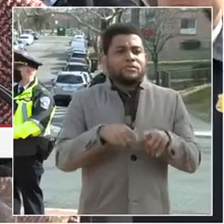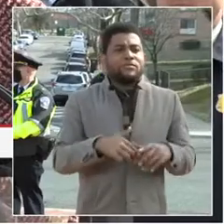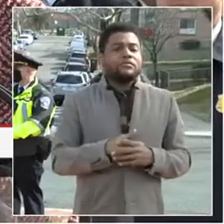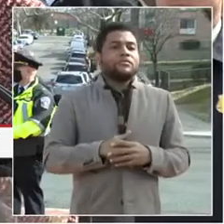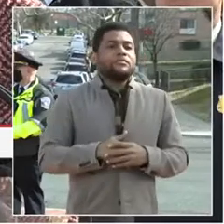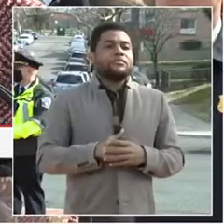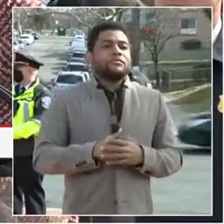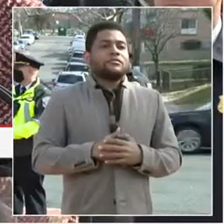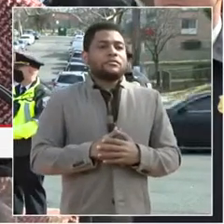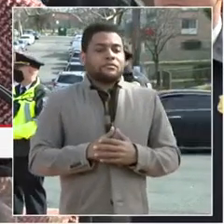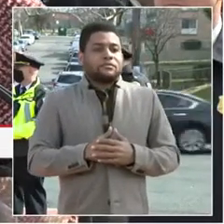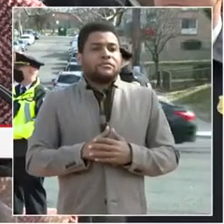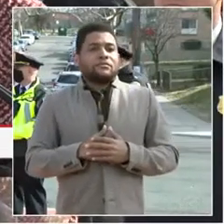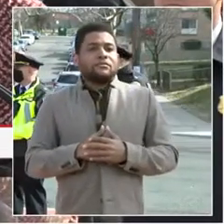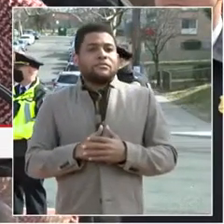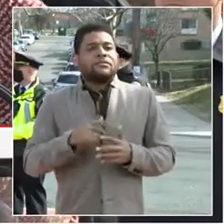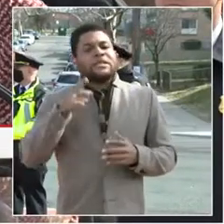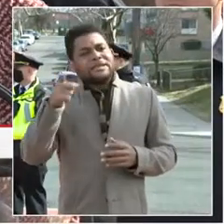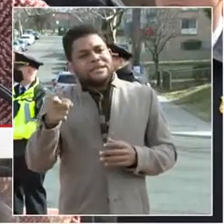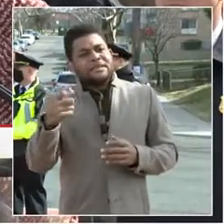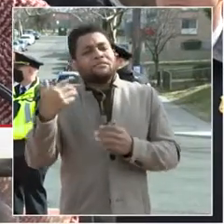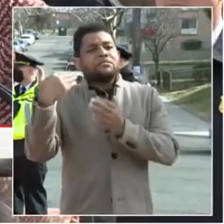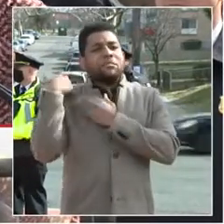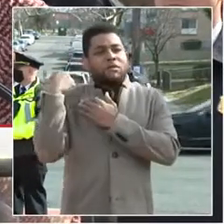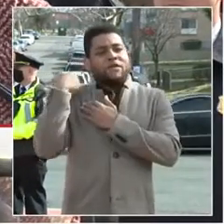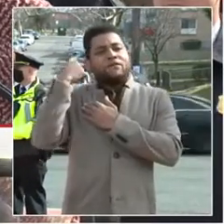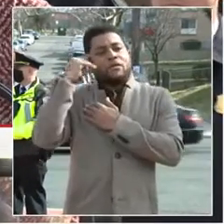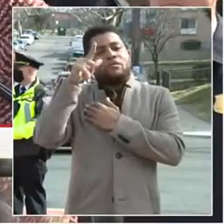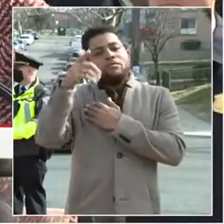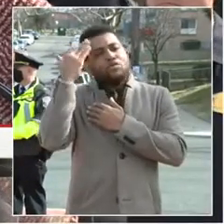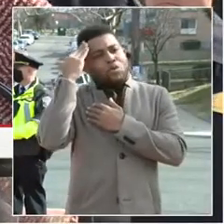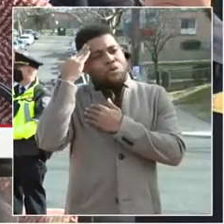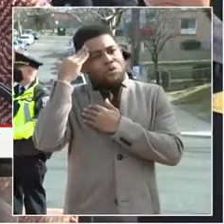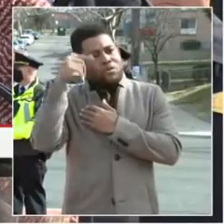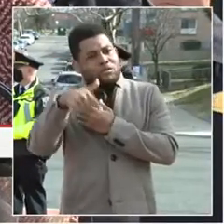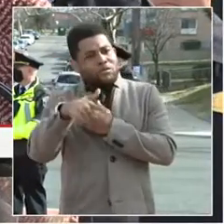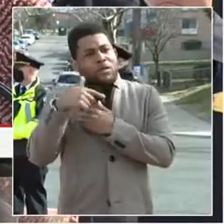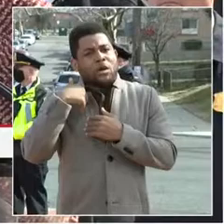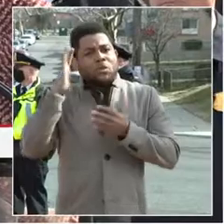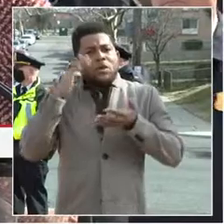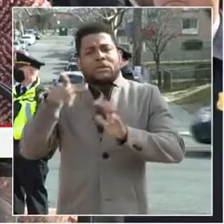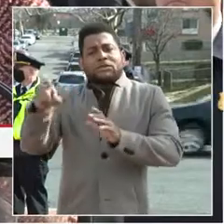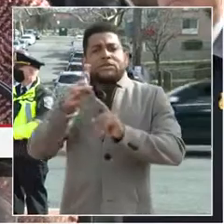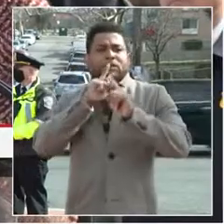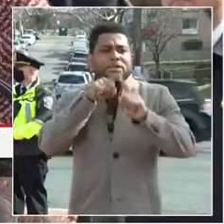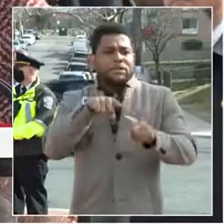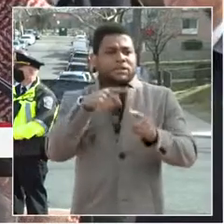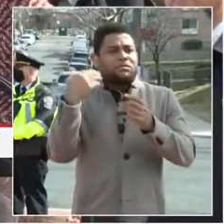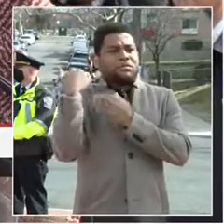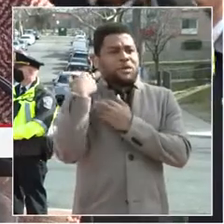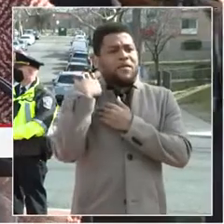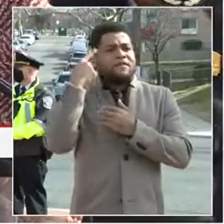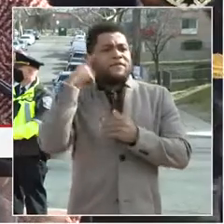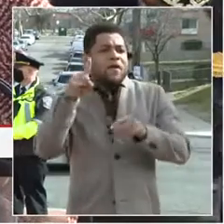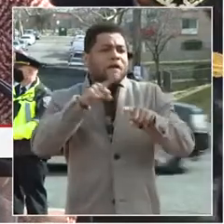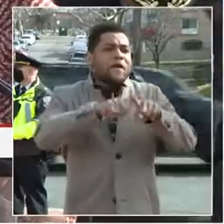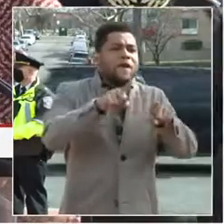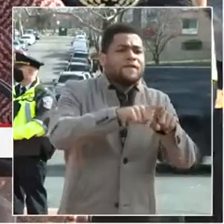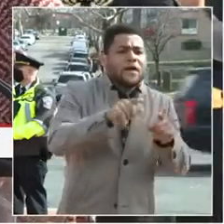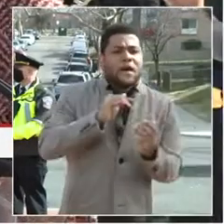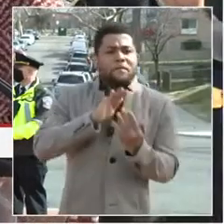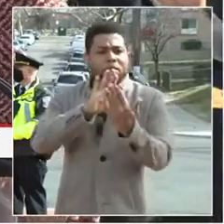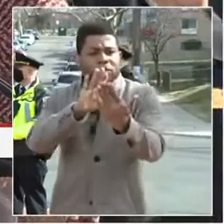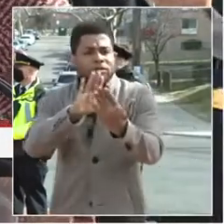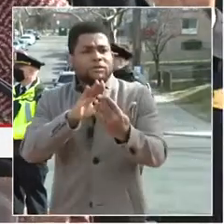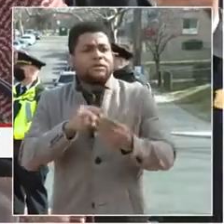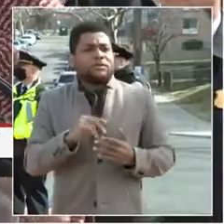in our organization responsible for all of our alternative to law enforcement programs. But